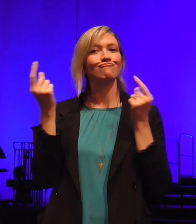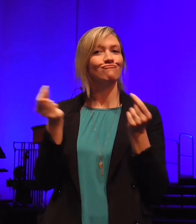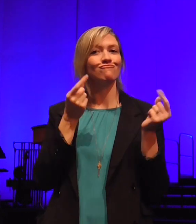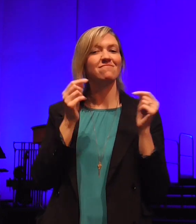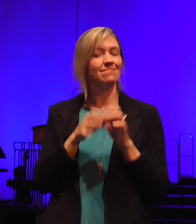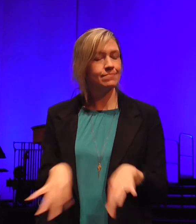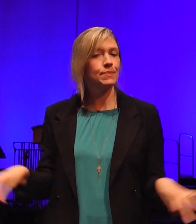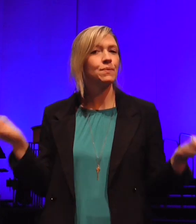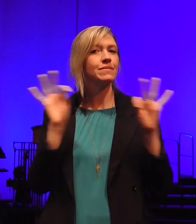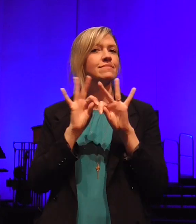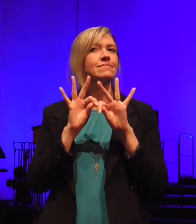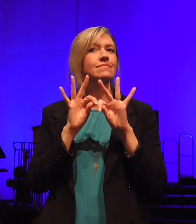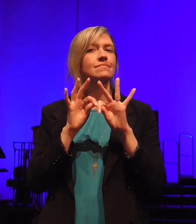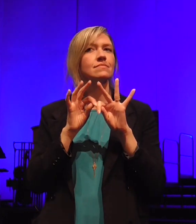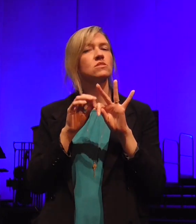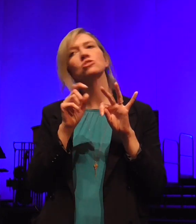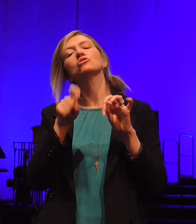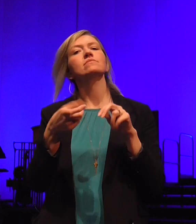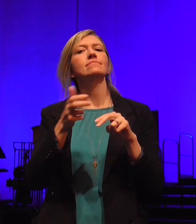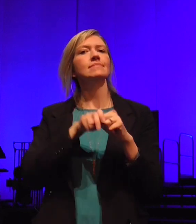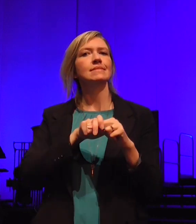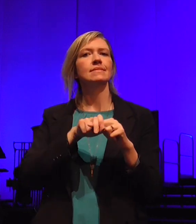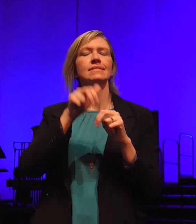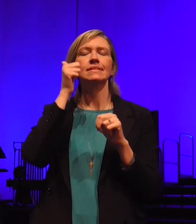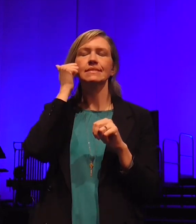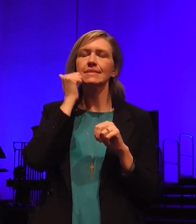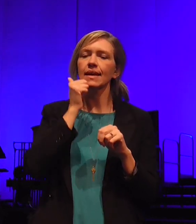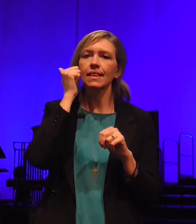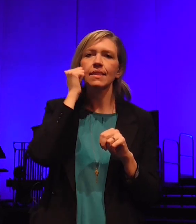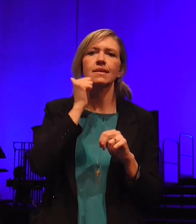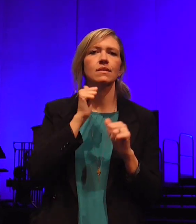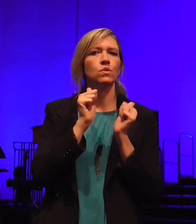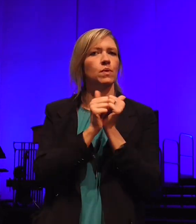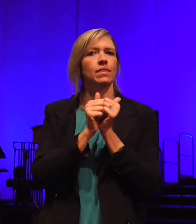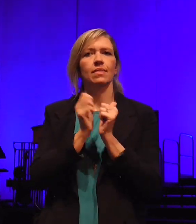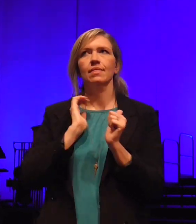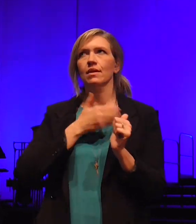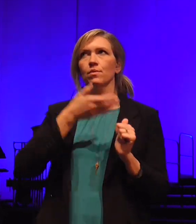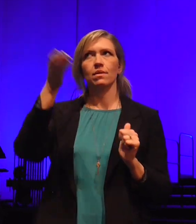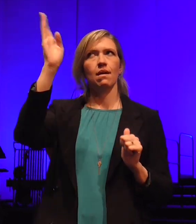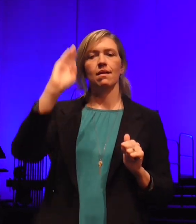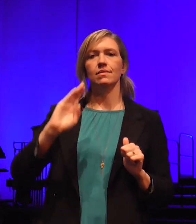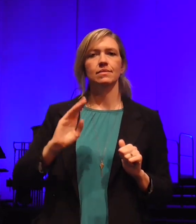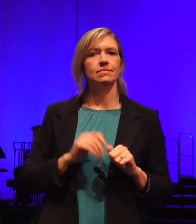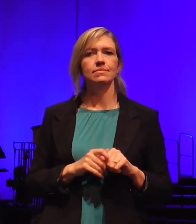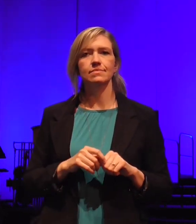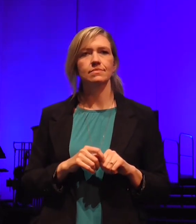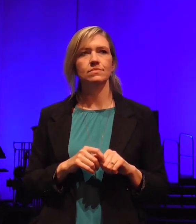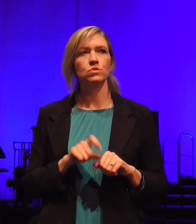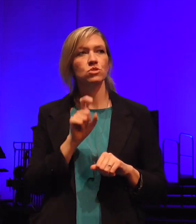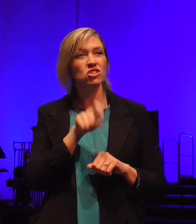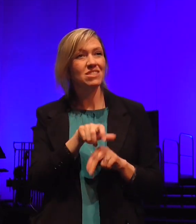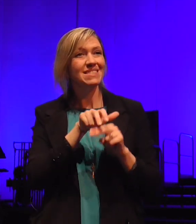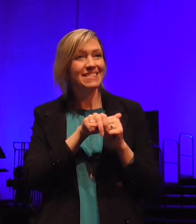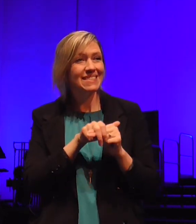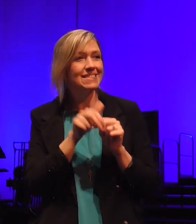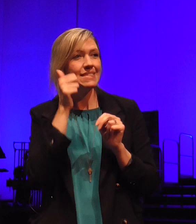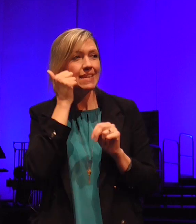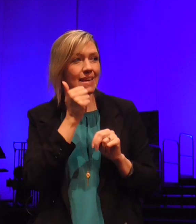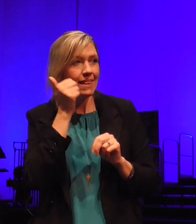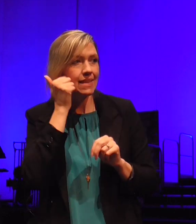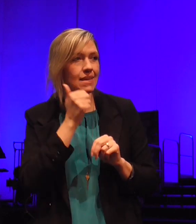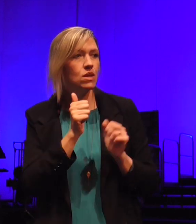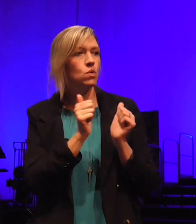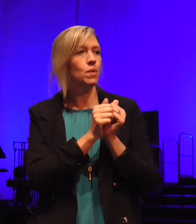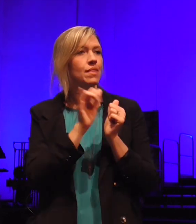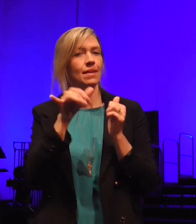affairs. We should sit daily with our God. We should sit daily